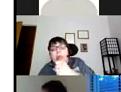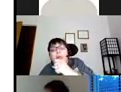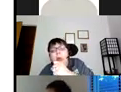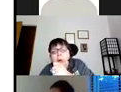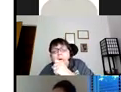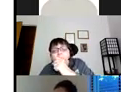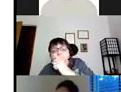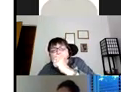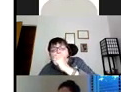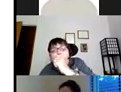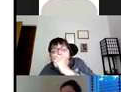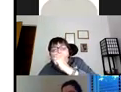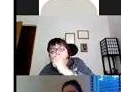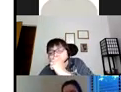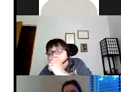way.